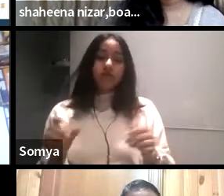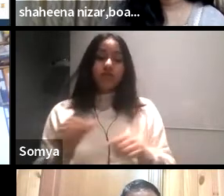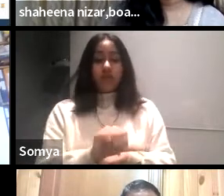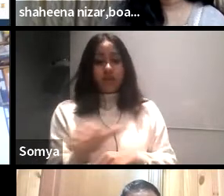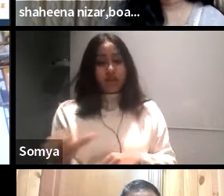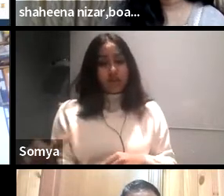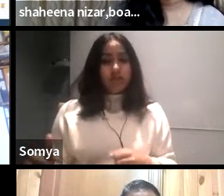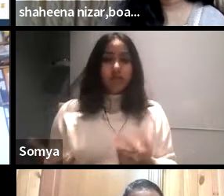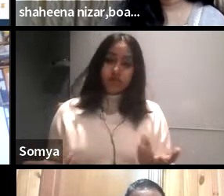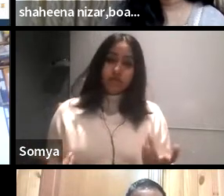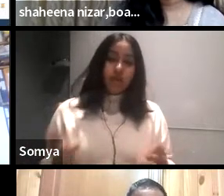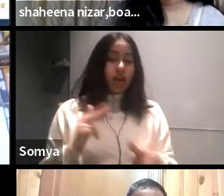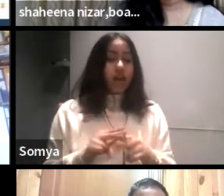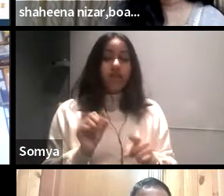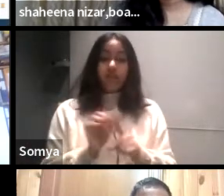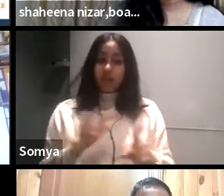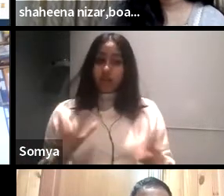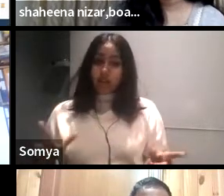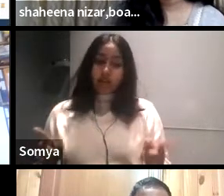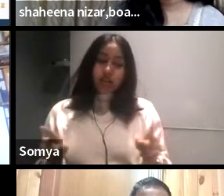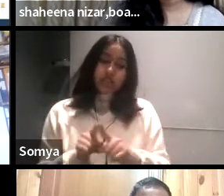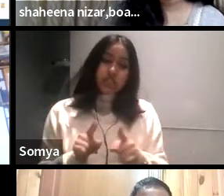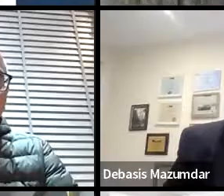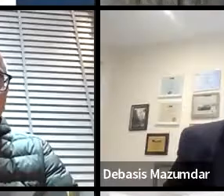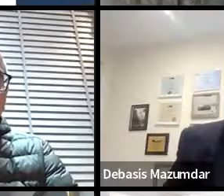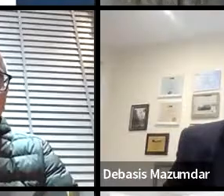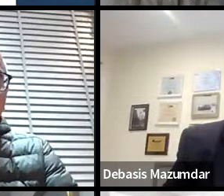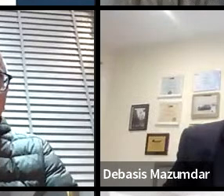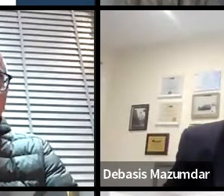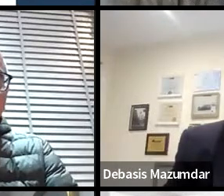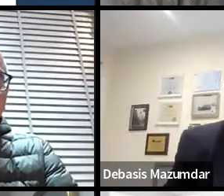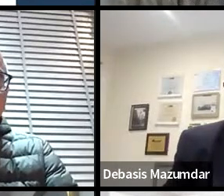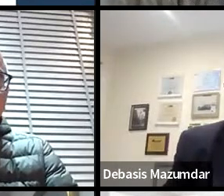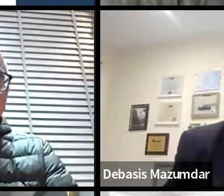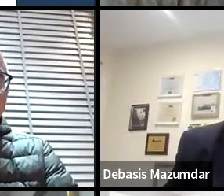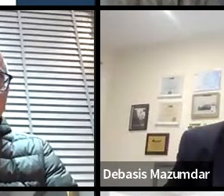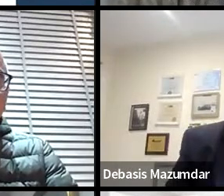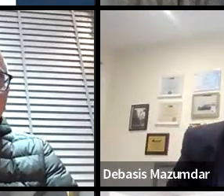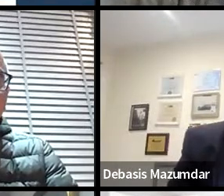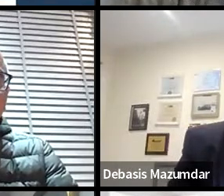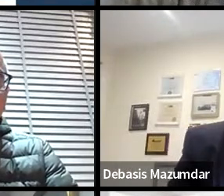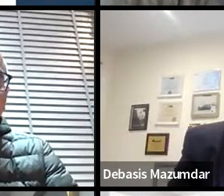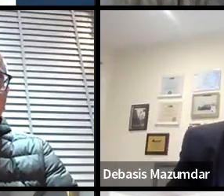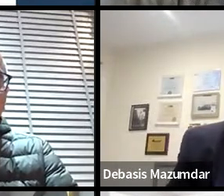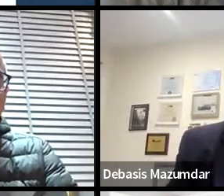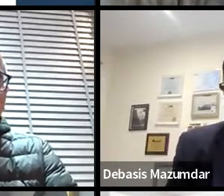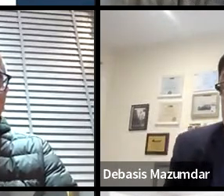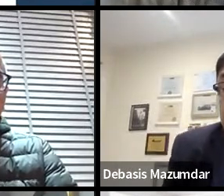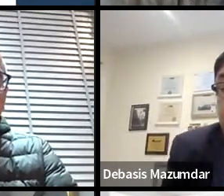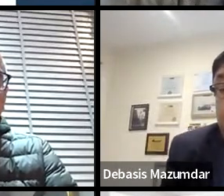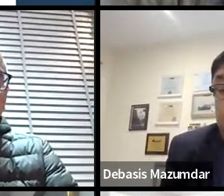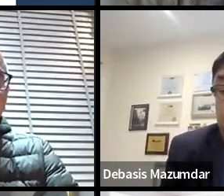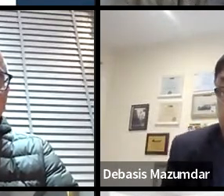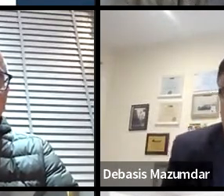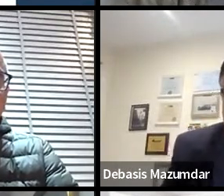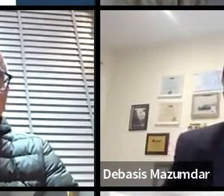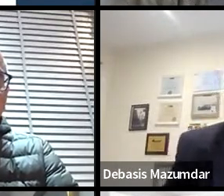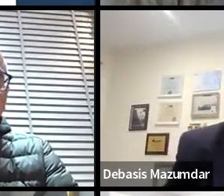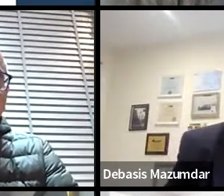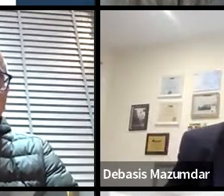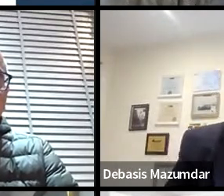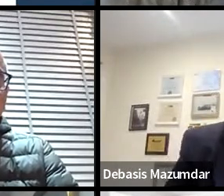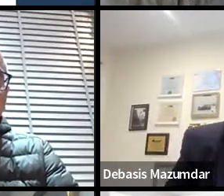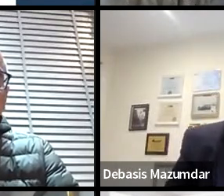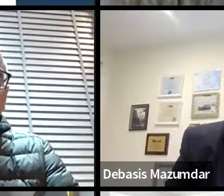okay, we are affected by pandemic, so let us be quiet, let us be sit and